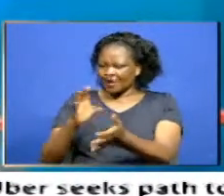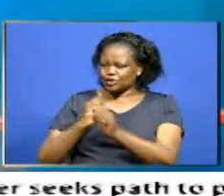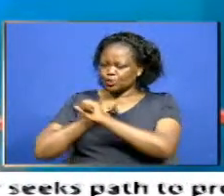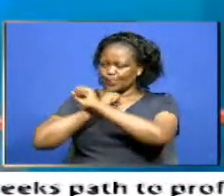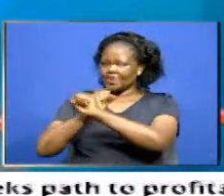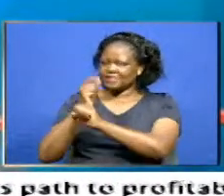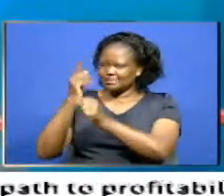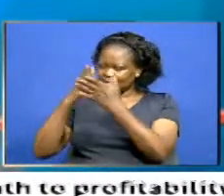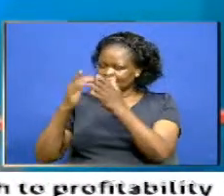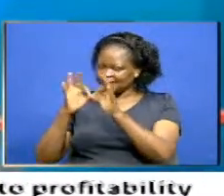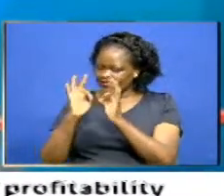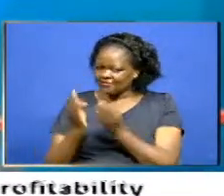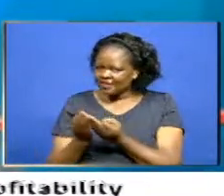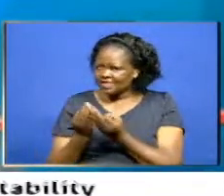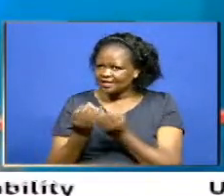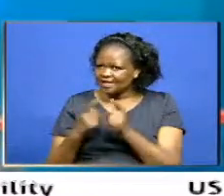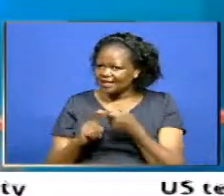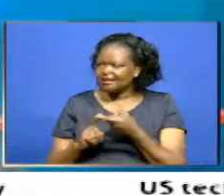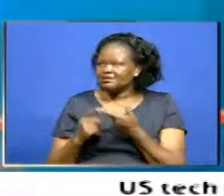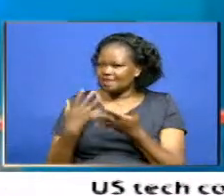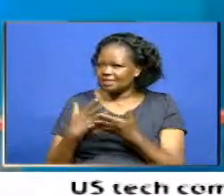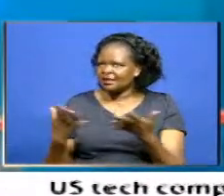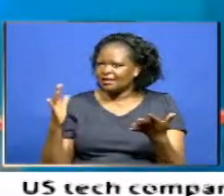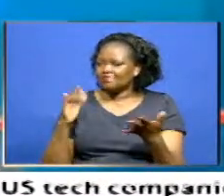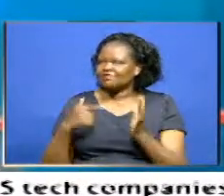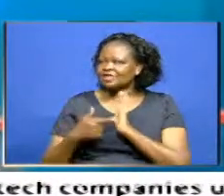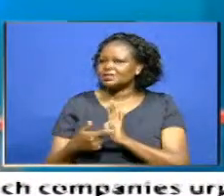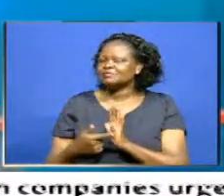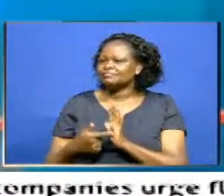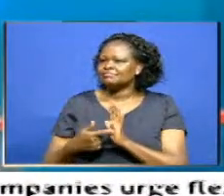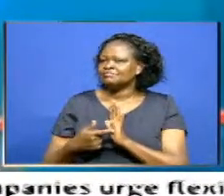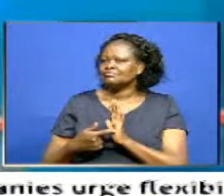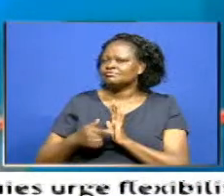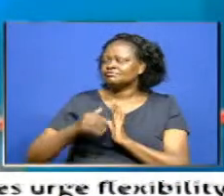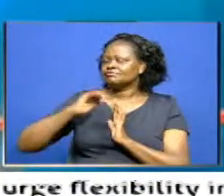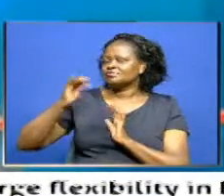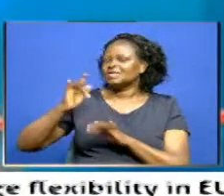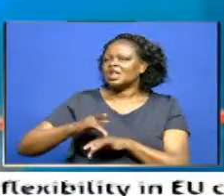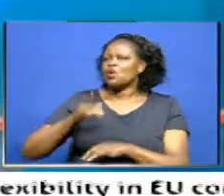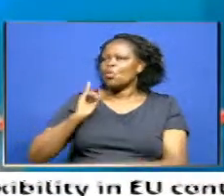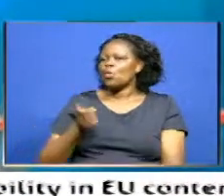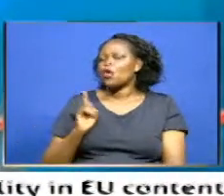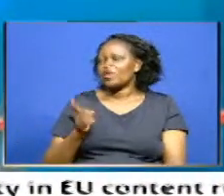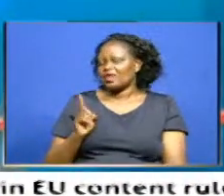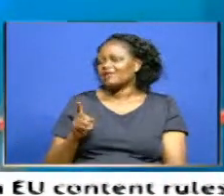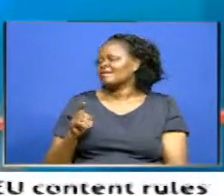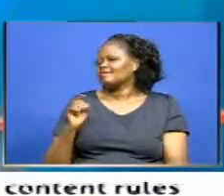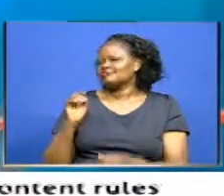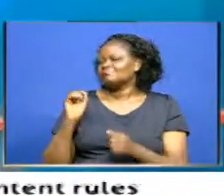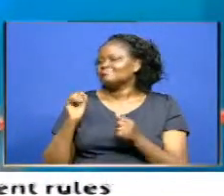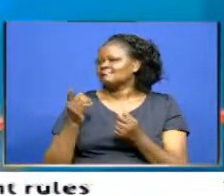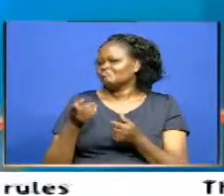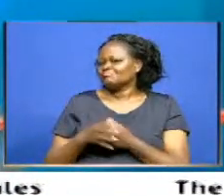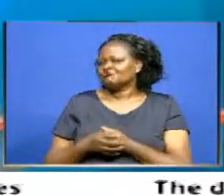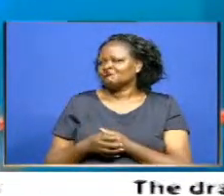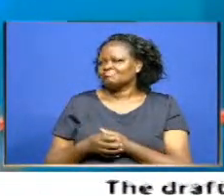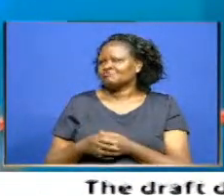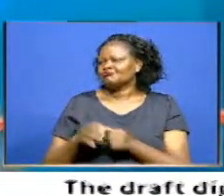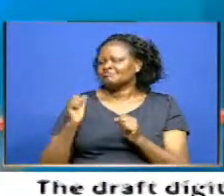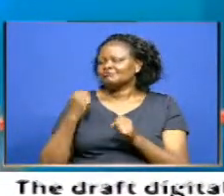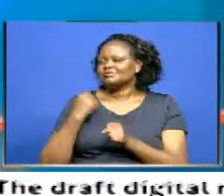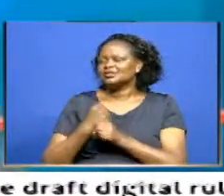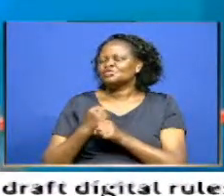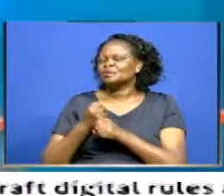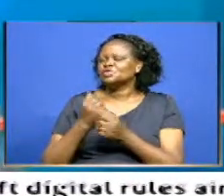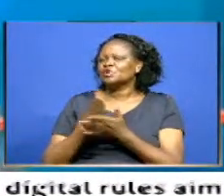of these households, and instruments like the urban early warning, early action instruments can really help to ensure that as a society